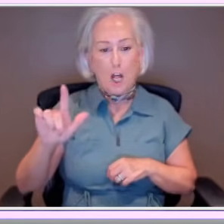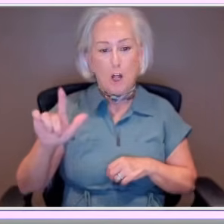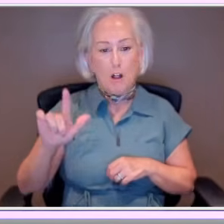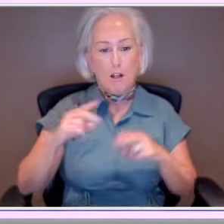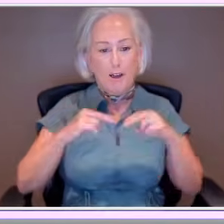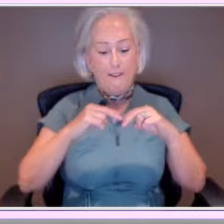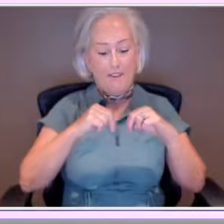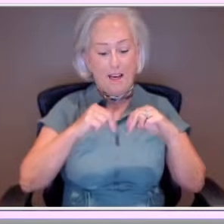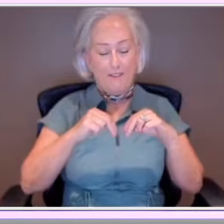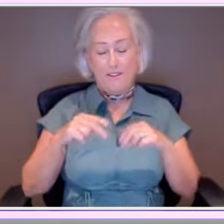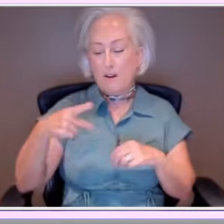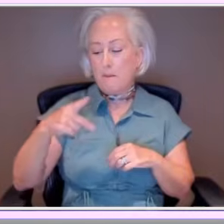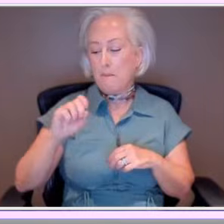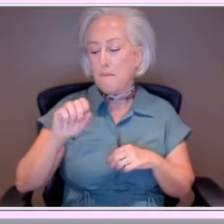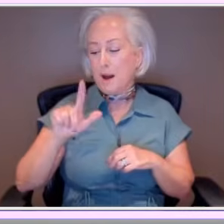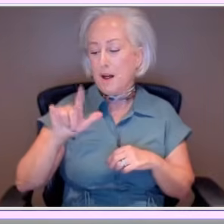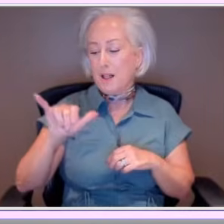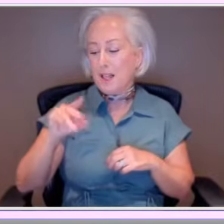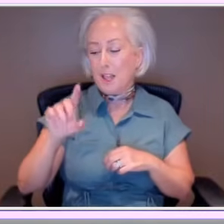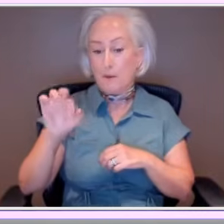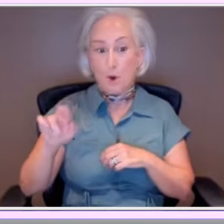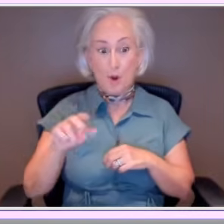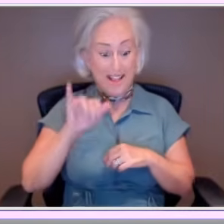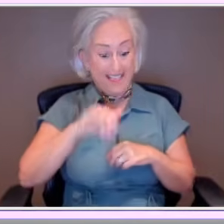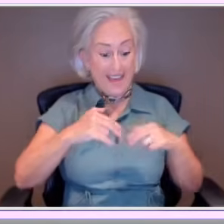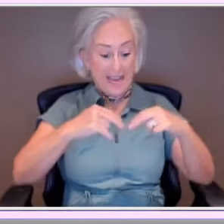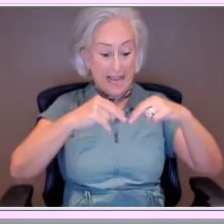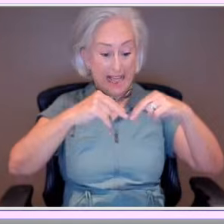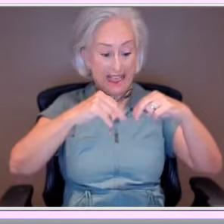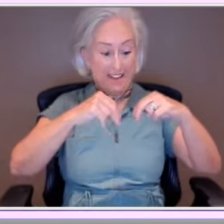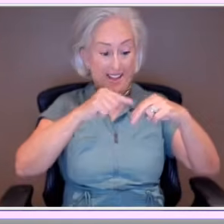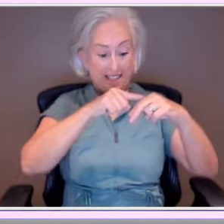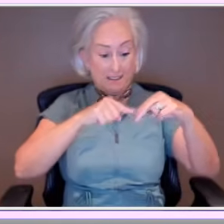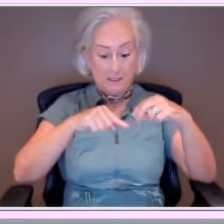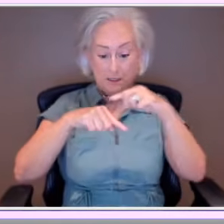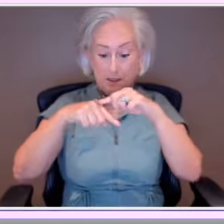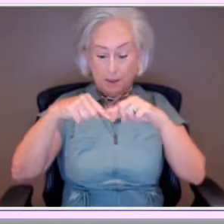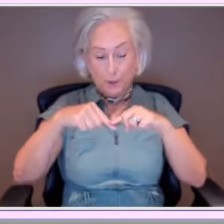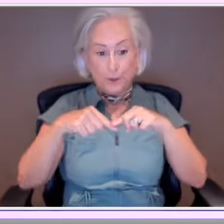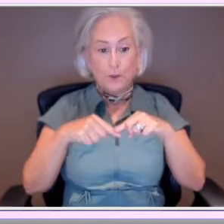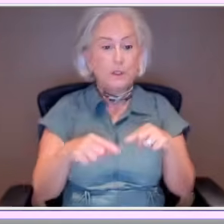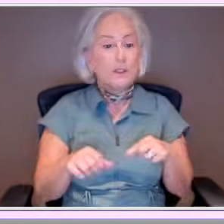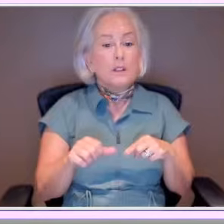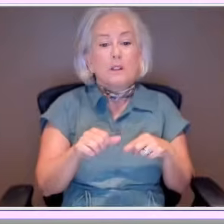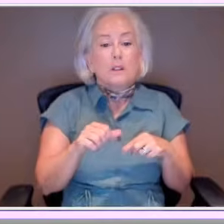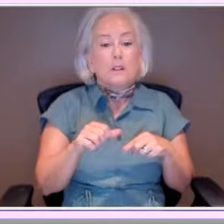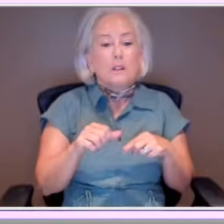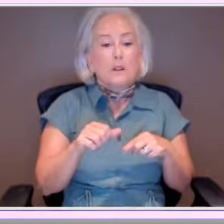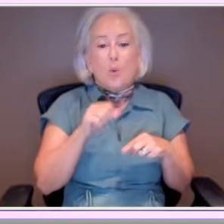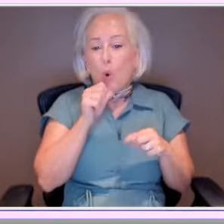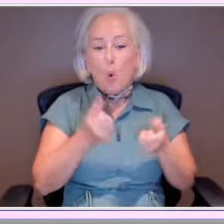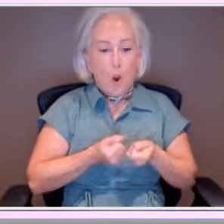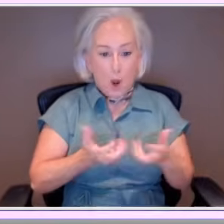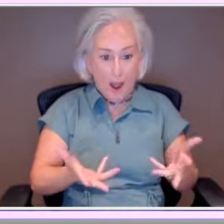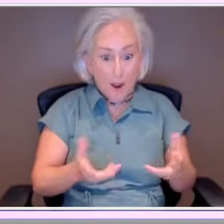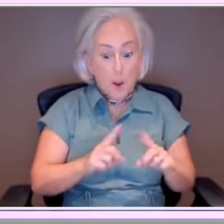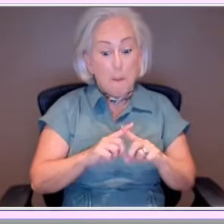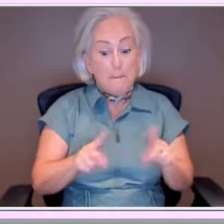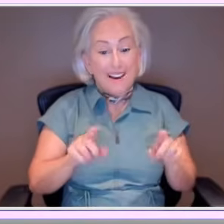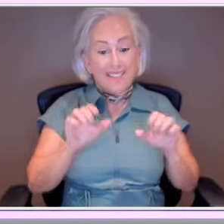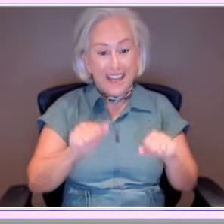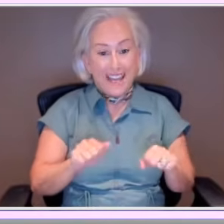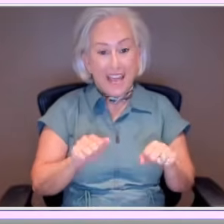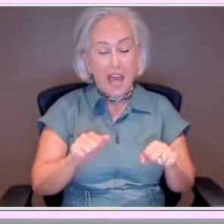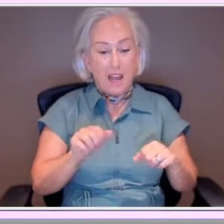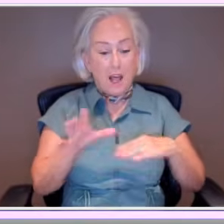those leaflets will never wear out. It doesn't mean they will never need surgery again, because they can get infected or have clots or other things can happen around them to cause them to